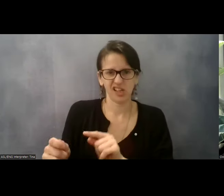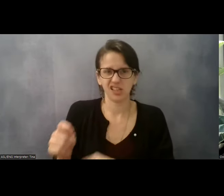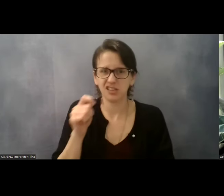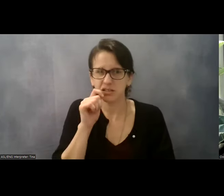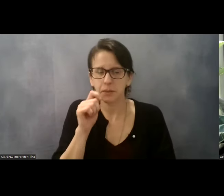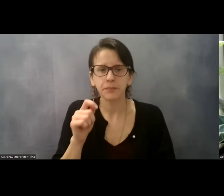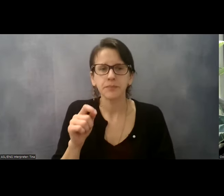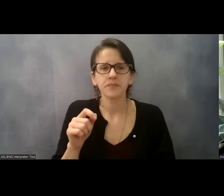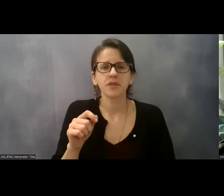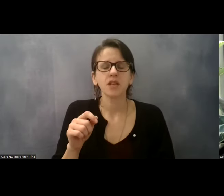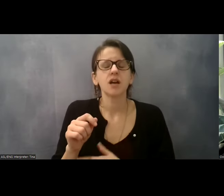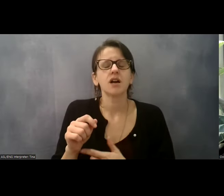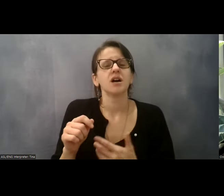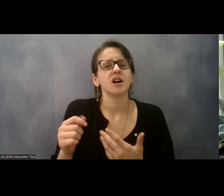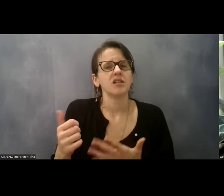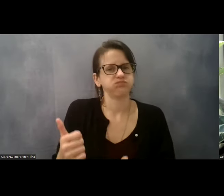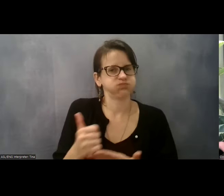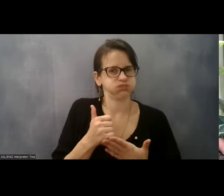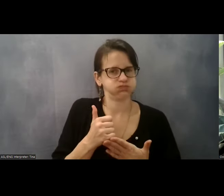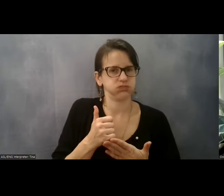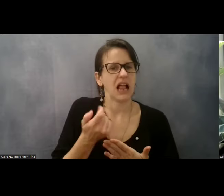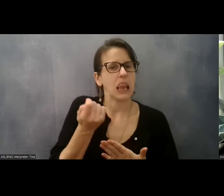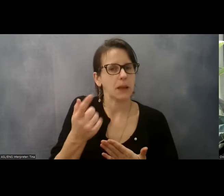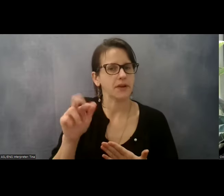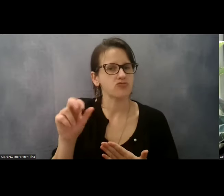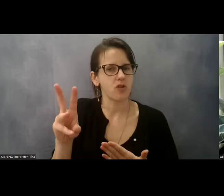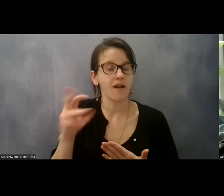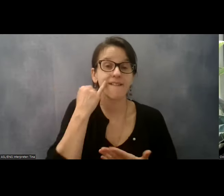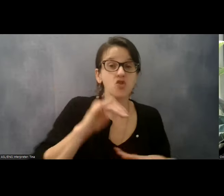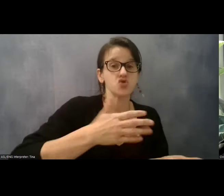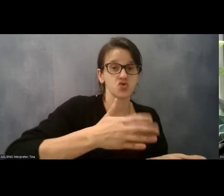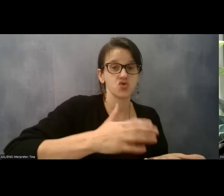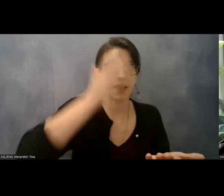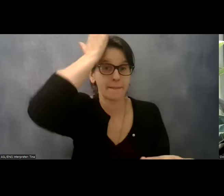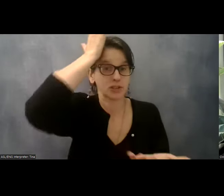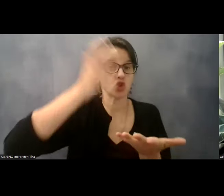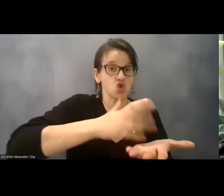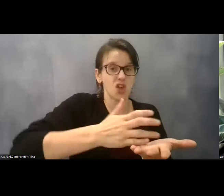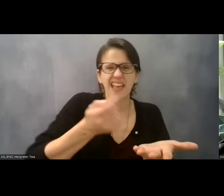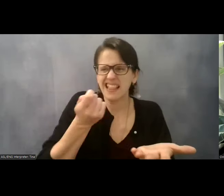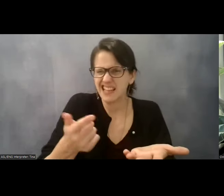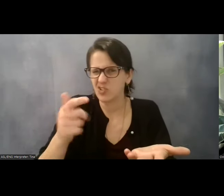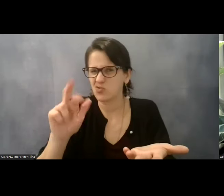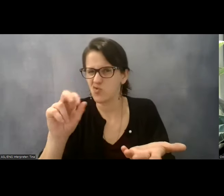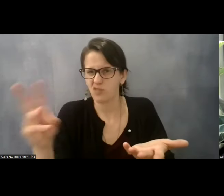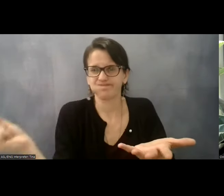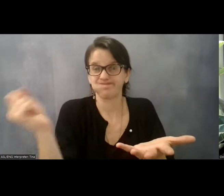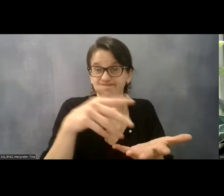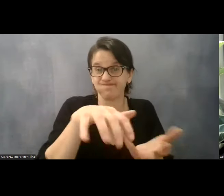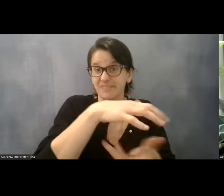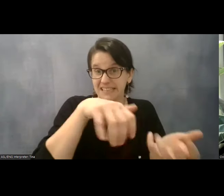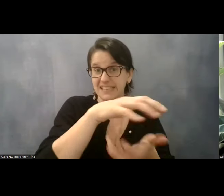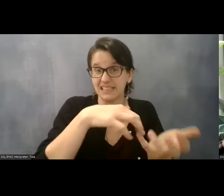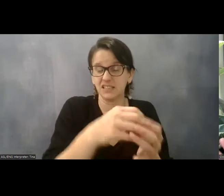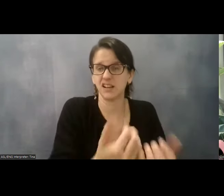you the myrosinase, which is the enzyme that you need for your body to produce sulforaphane. So there's glucosinolates in there, and